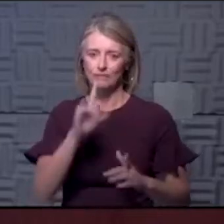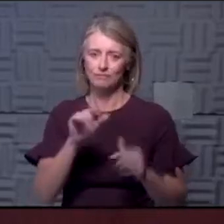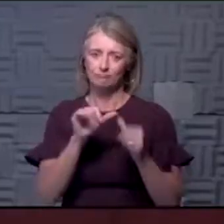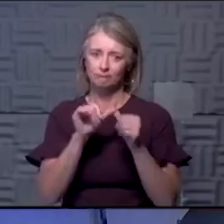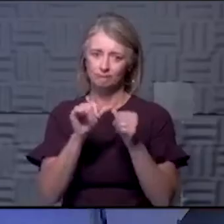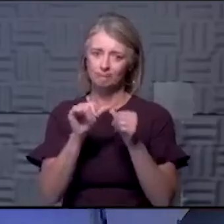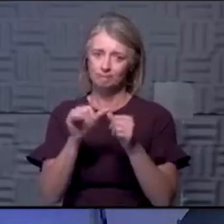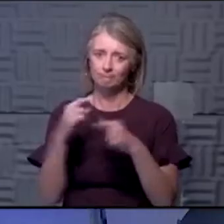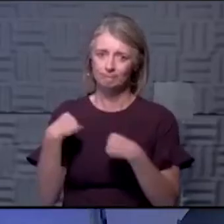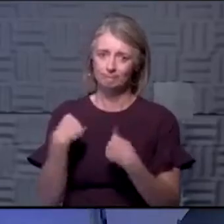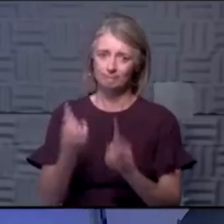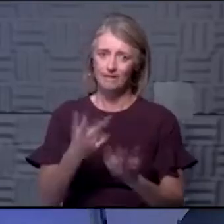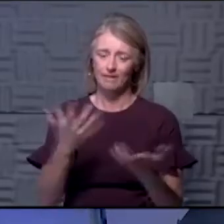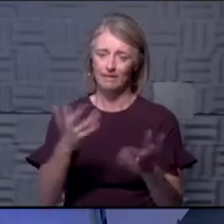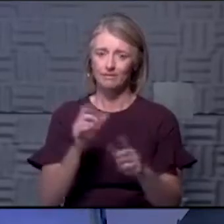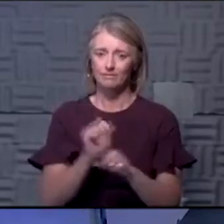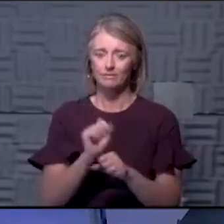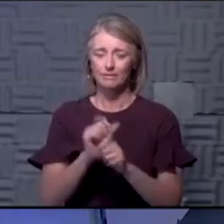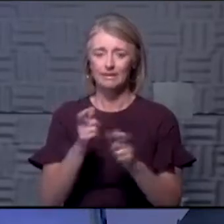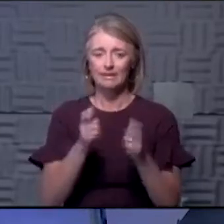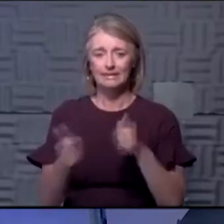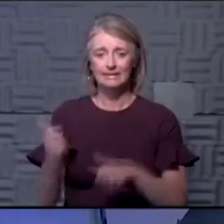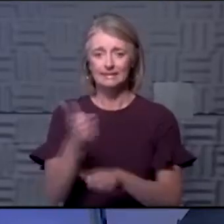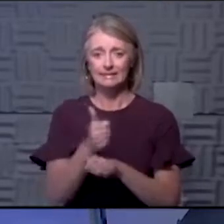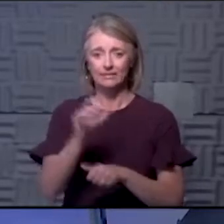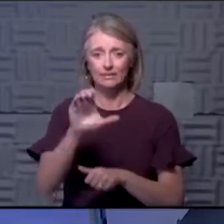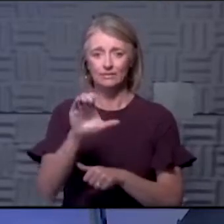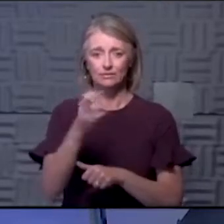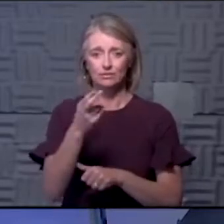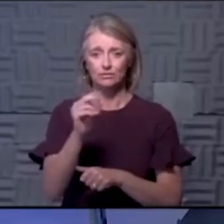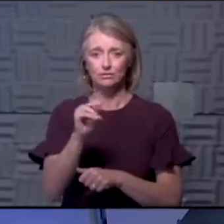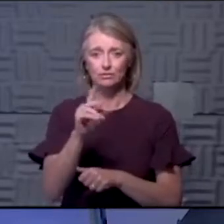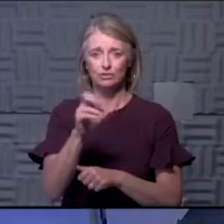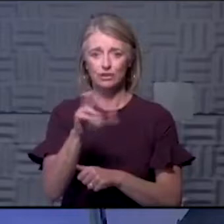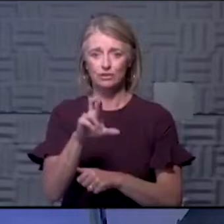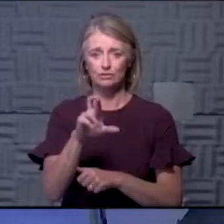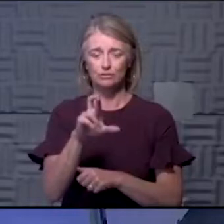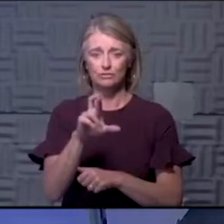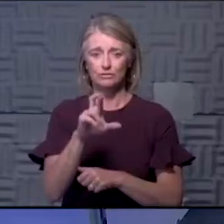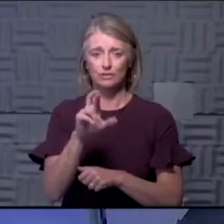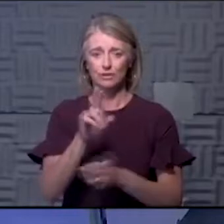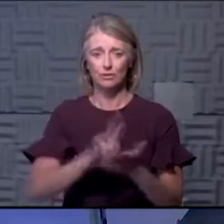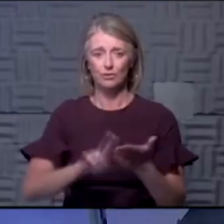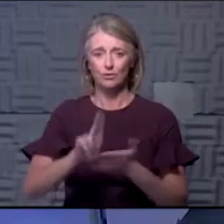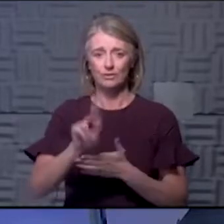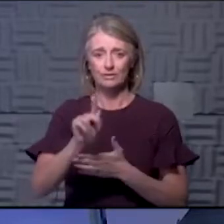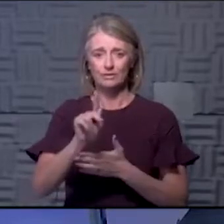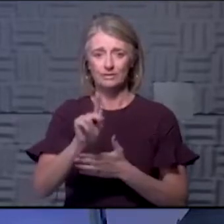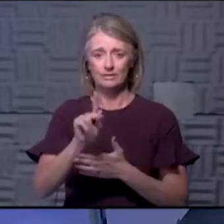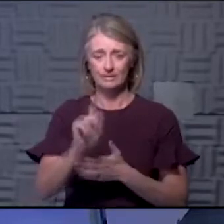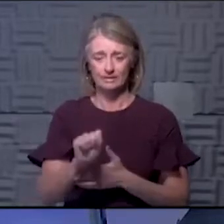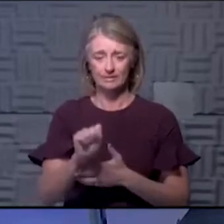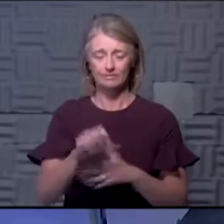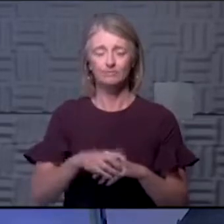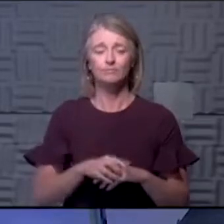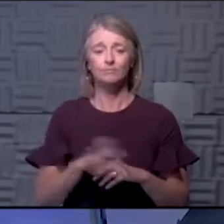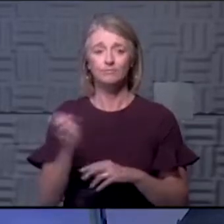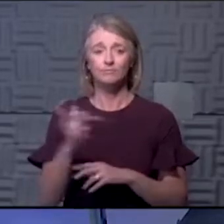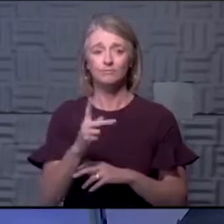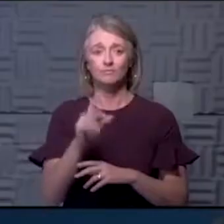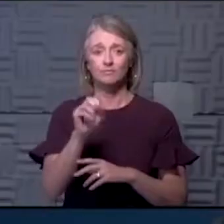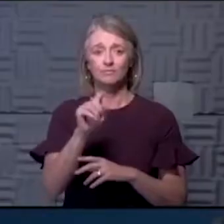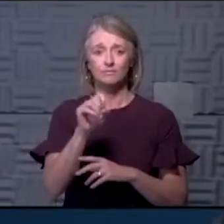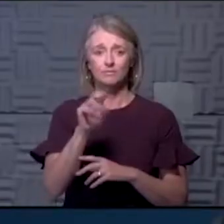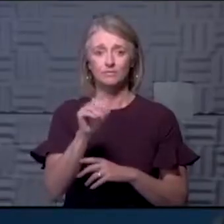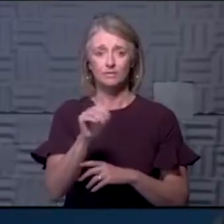record. Did a lot of great things as chair of ENT, became the executive vice chancellor on this campus, and is now the chancellor at the University of Kansas. And back in our Studio